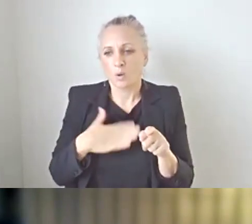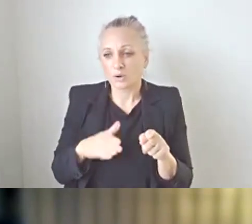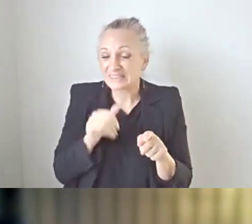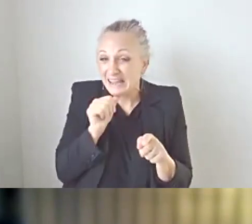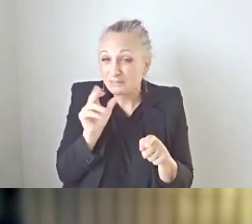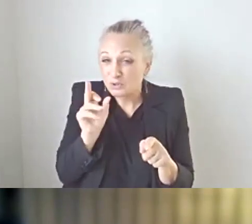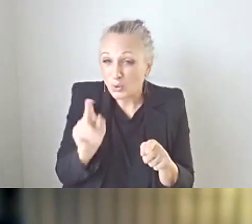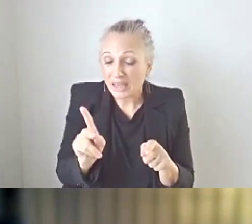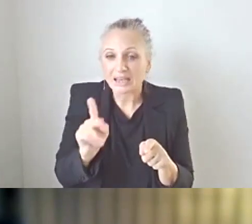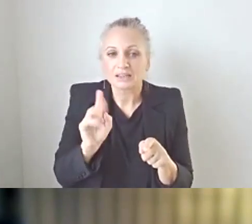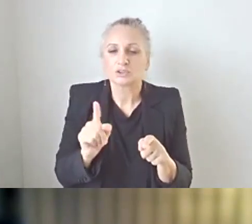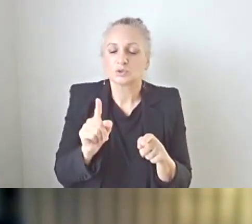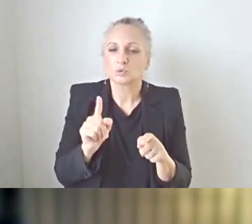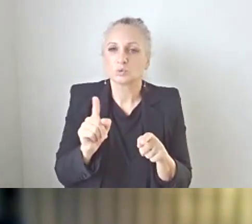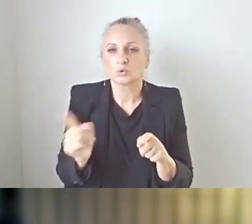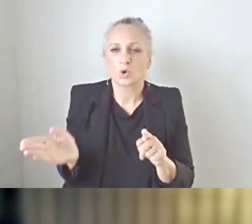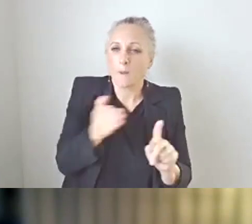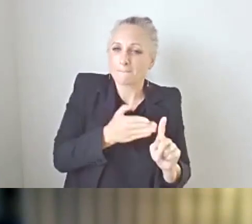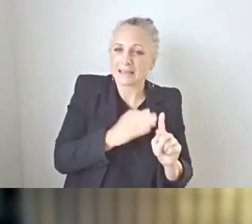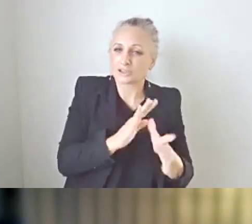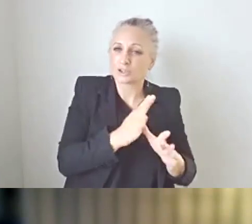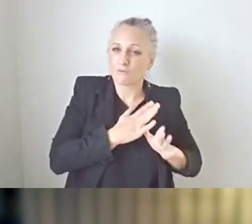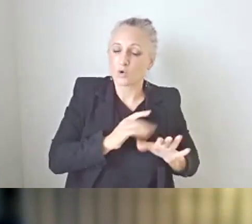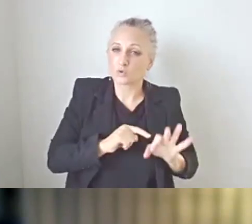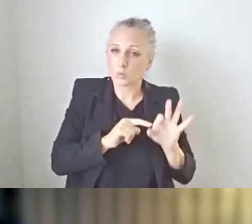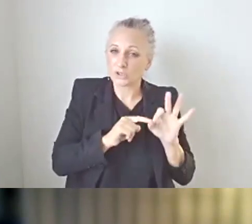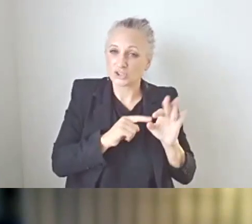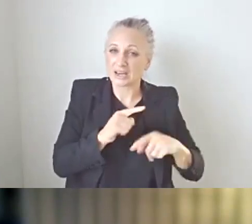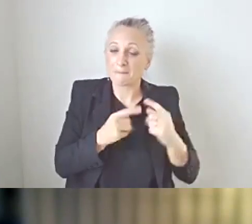the first question you asked, which is sort of how to influence. And